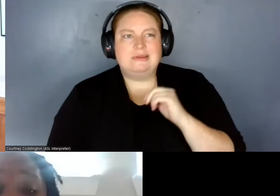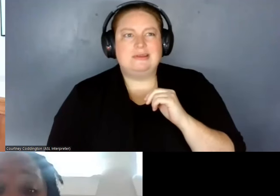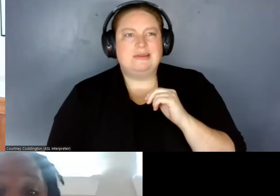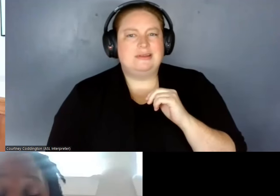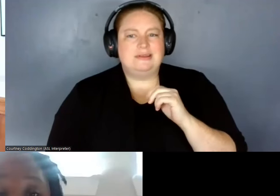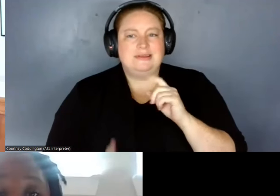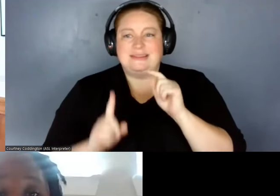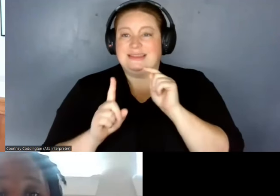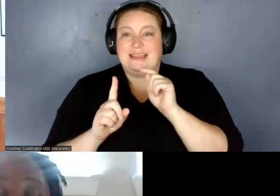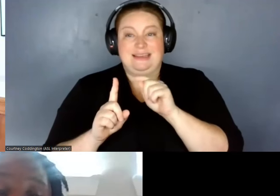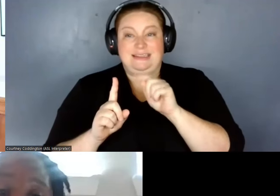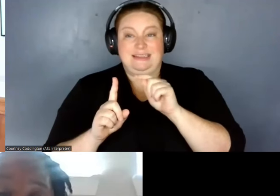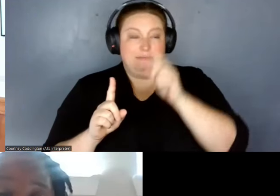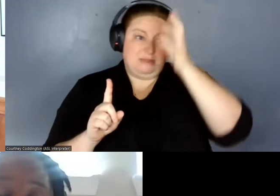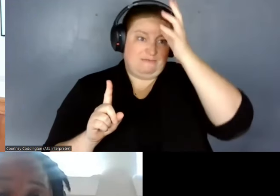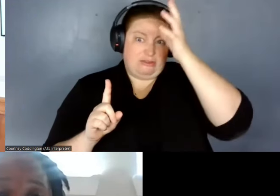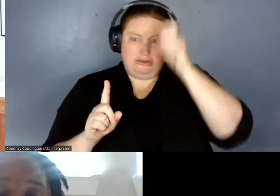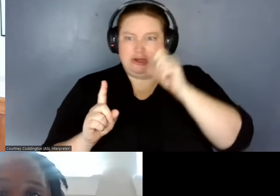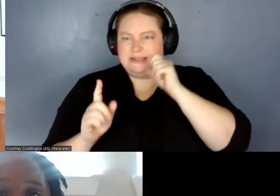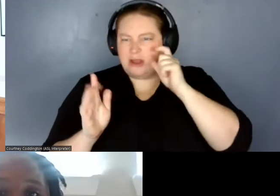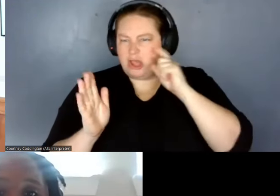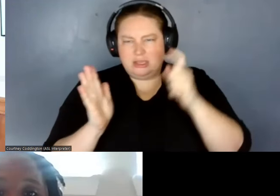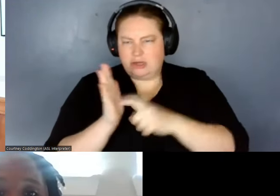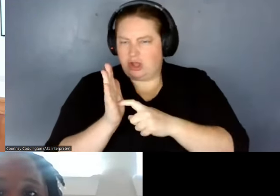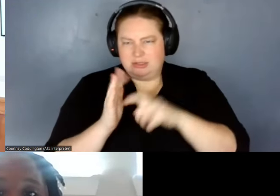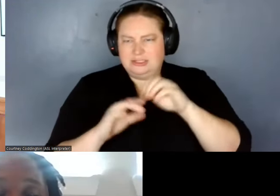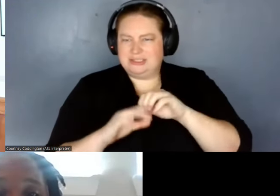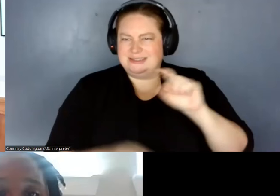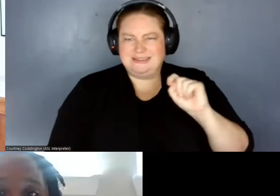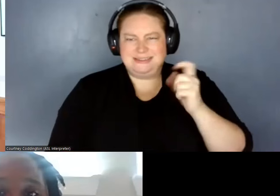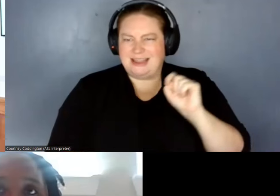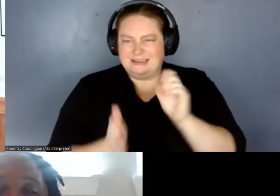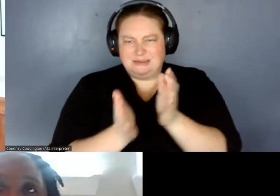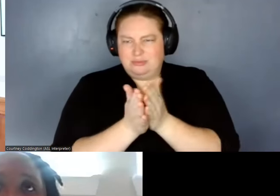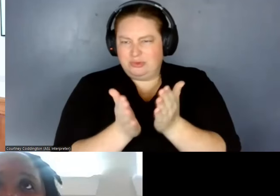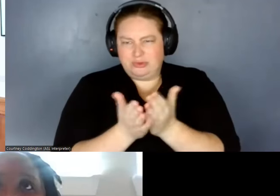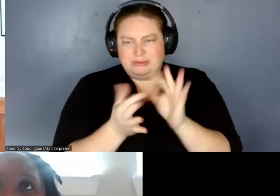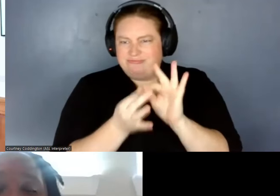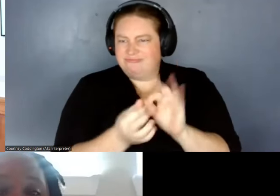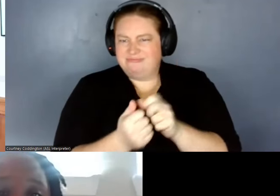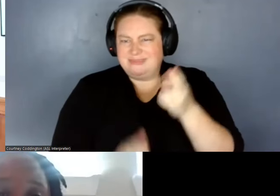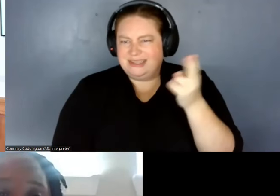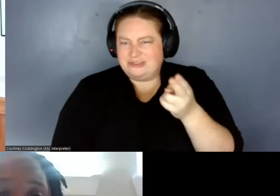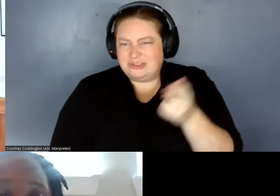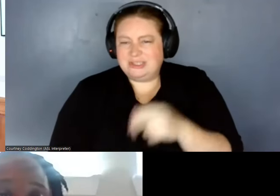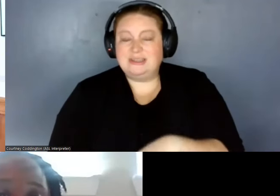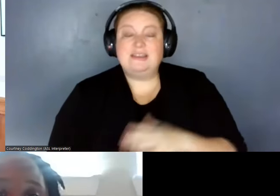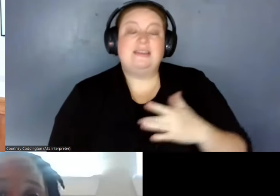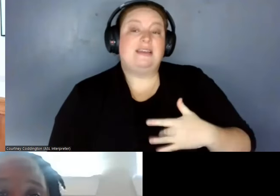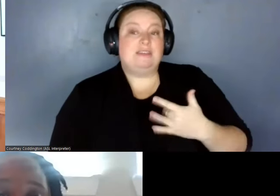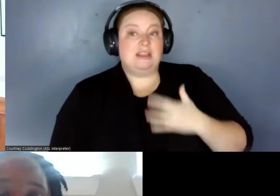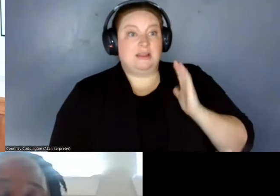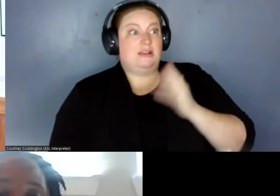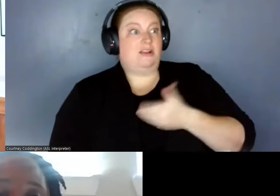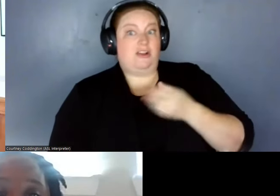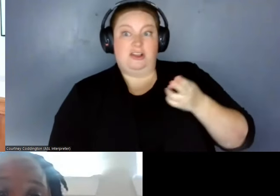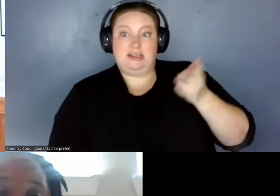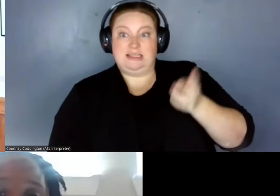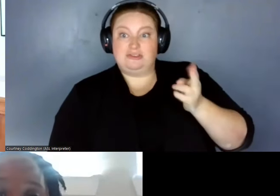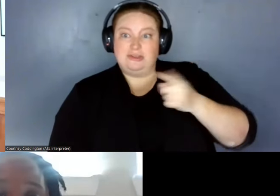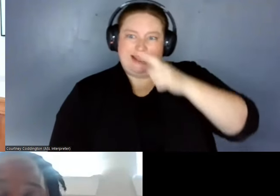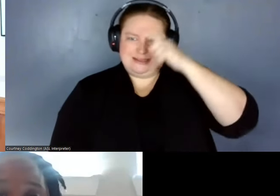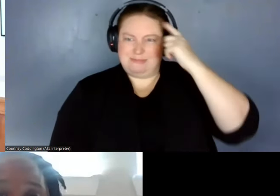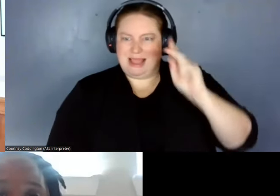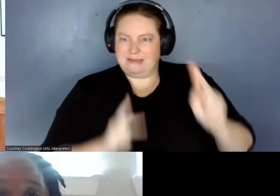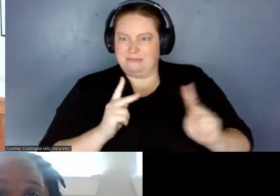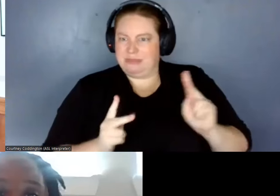not acknowledged in the textbooks. And again, if, you know, I feel like our history as Black people are being